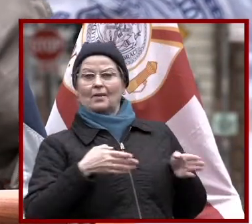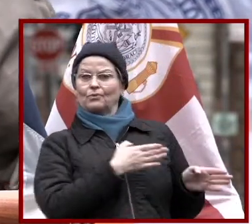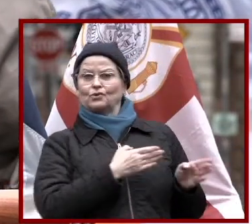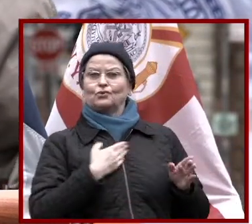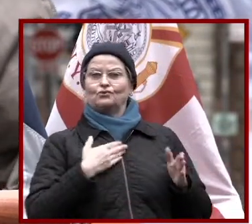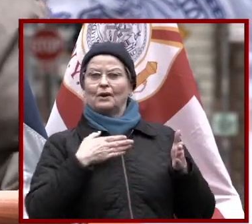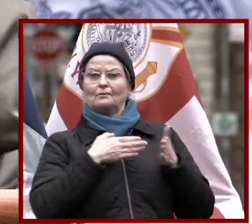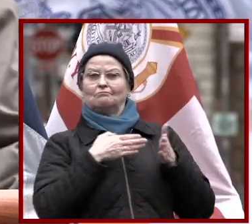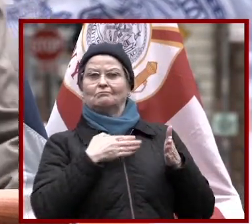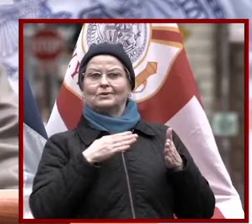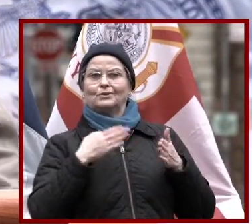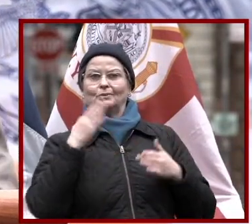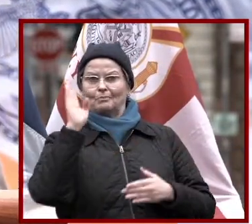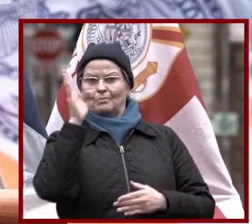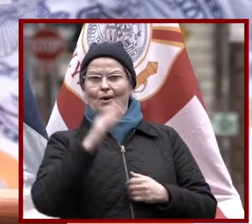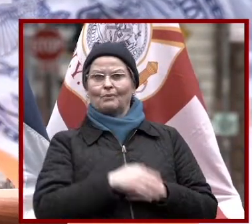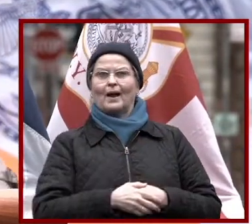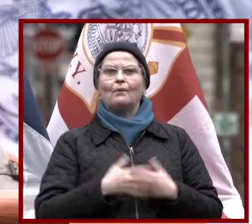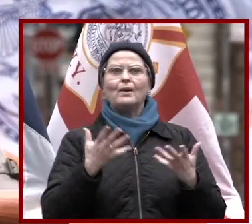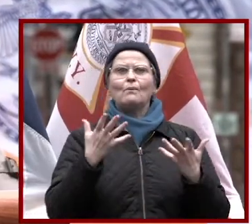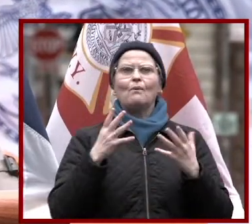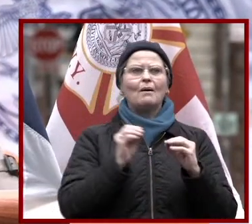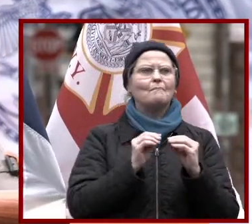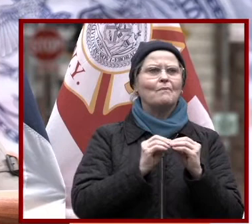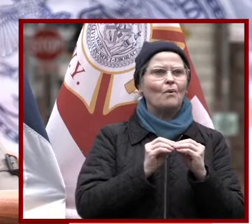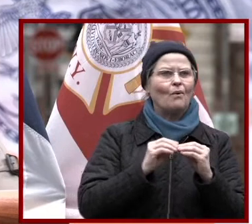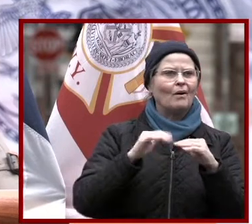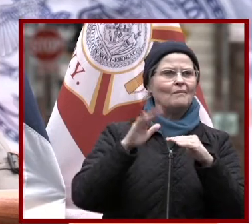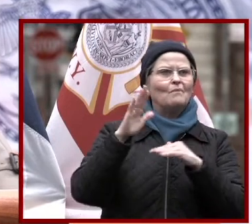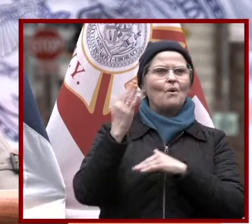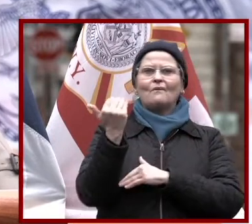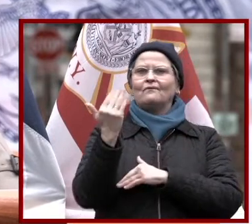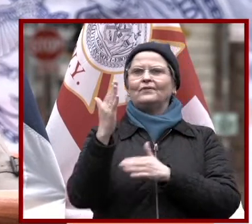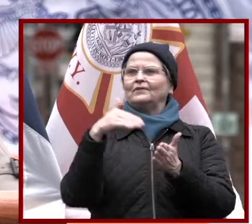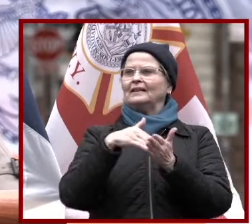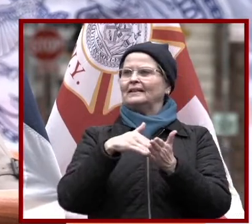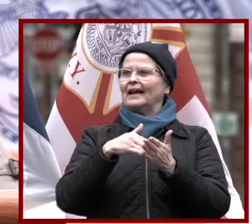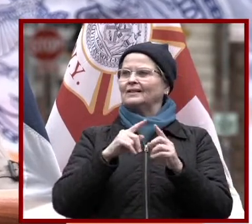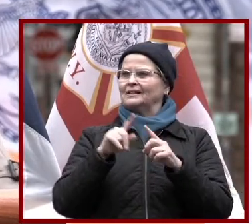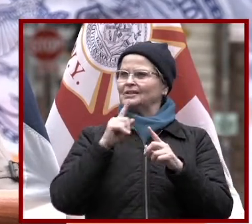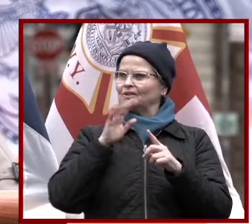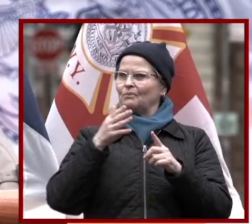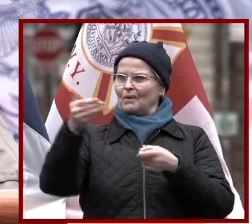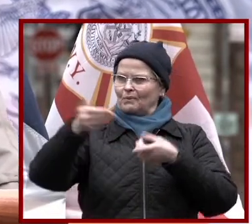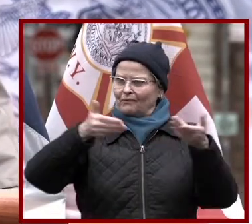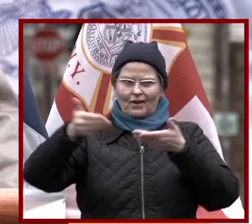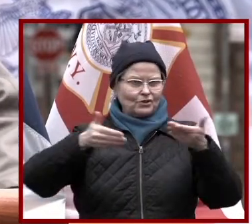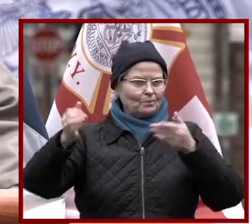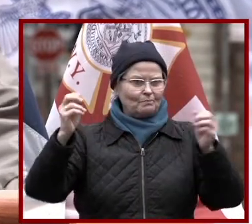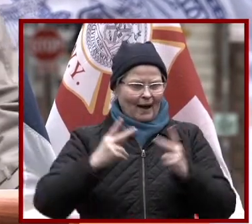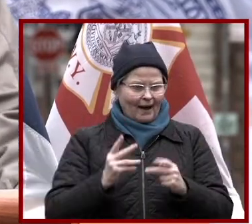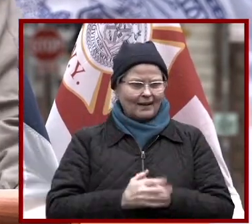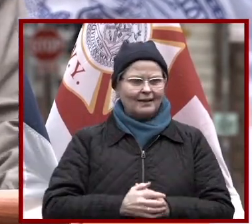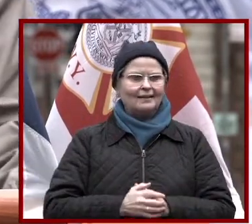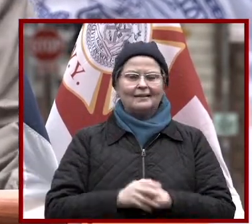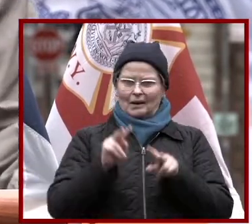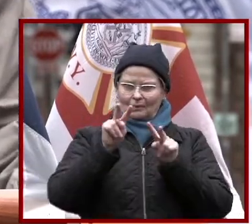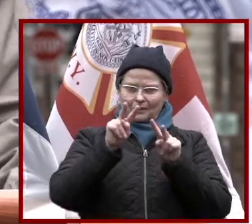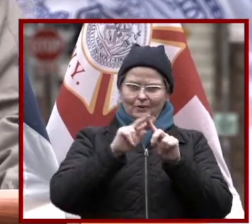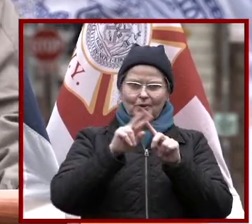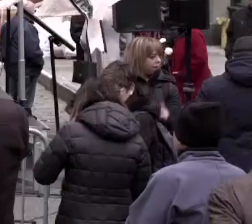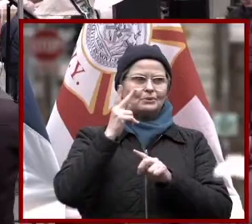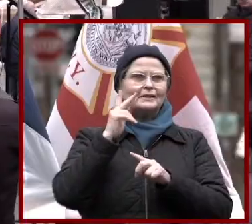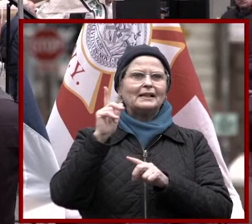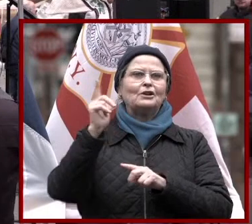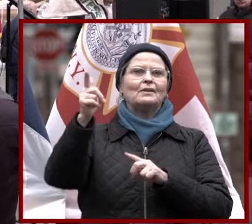year, we would like to try to surpass that, and we're going to go to work on that now that we know that we've got a date. So we look forward to all of you coming back.